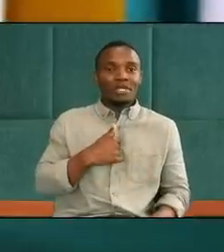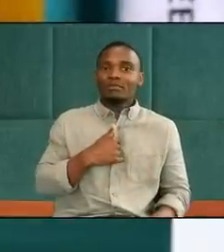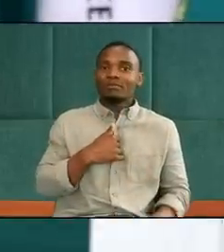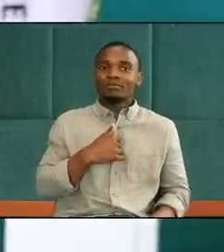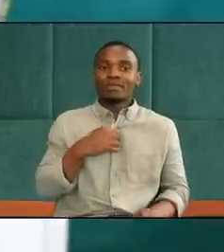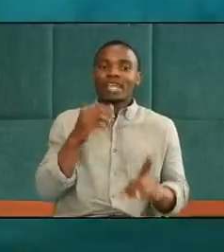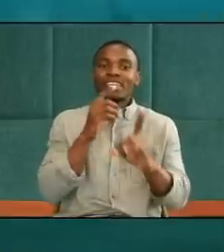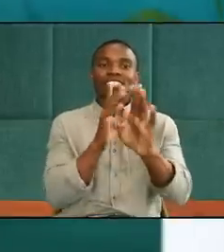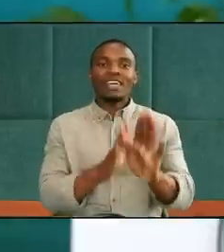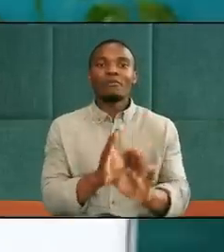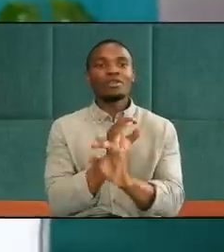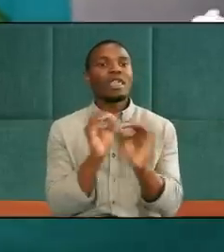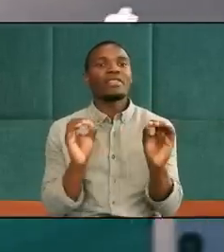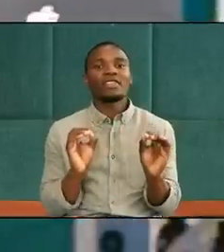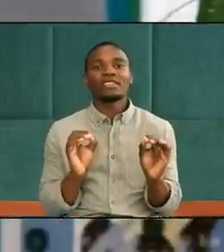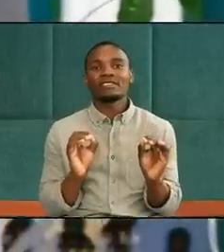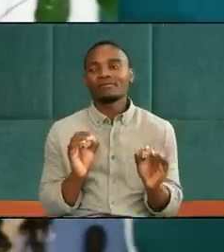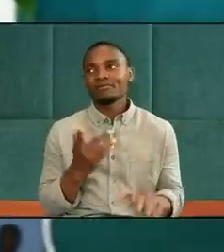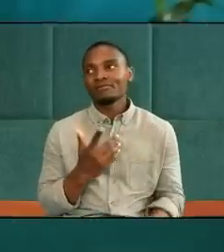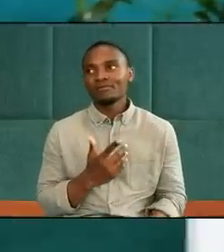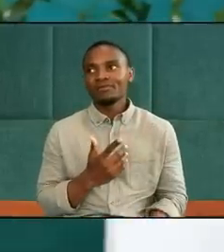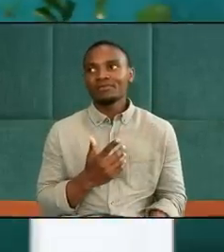But I'm not. I'm not."